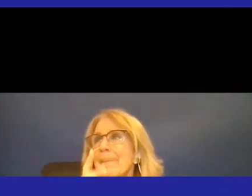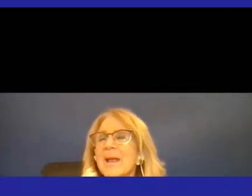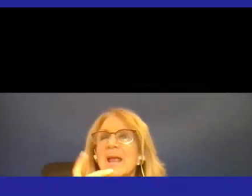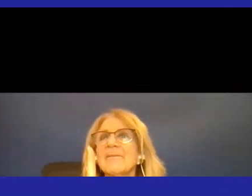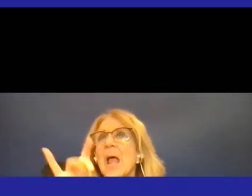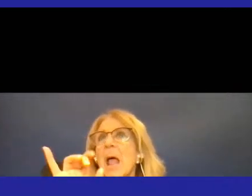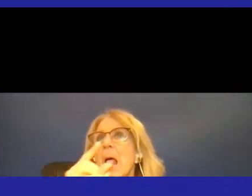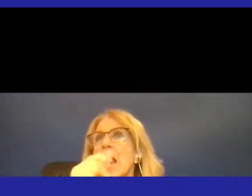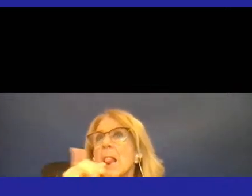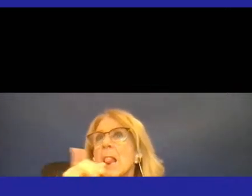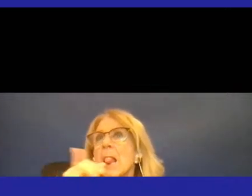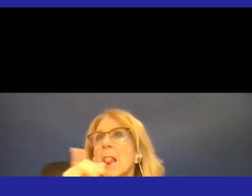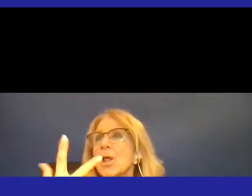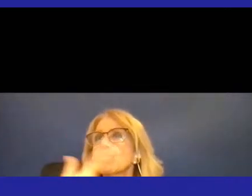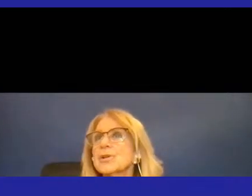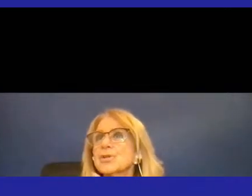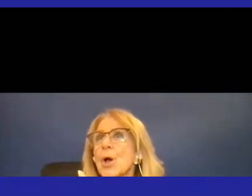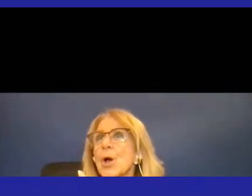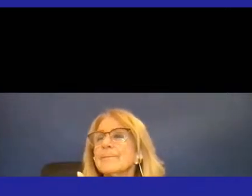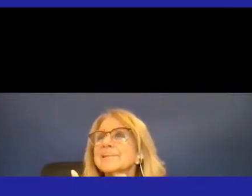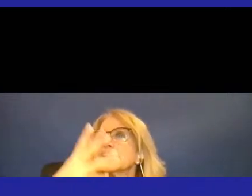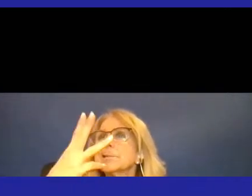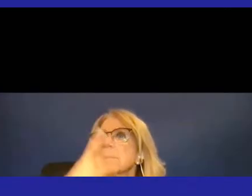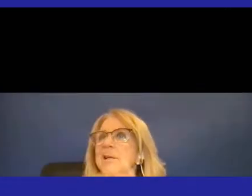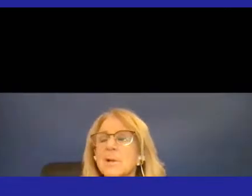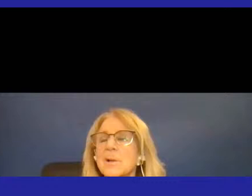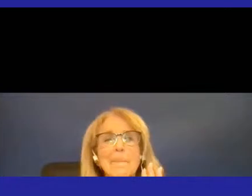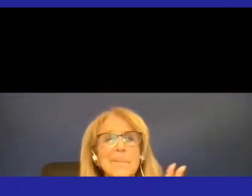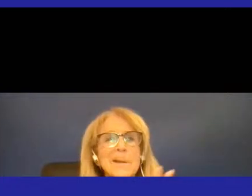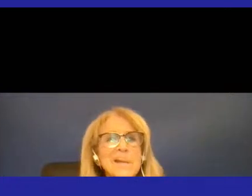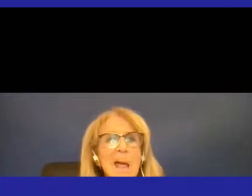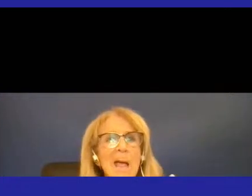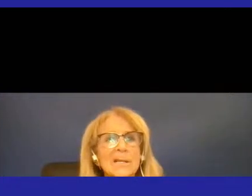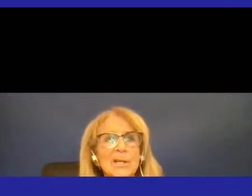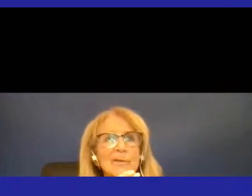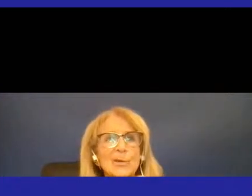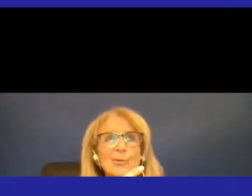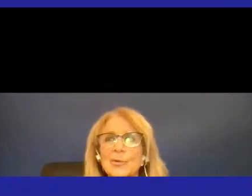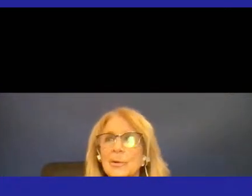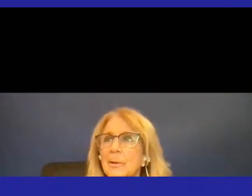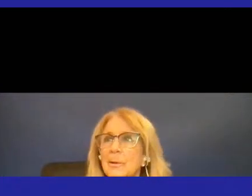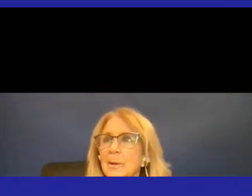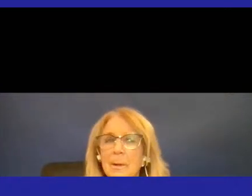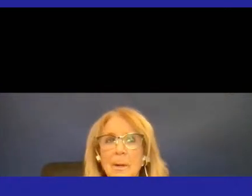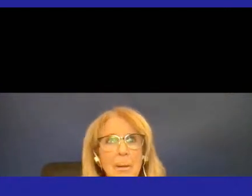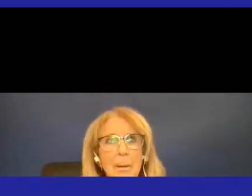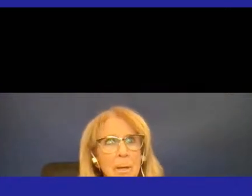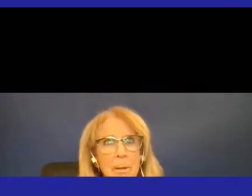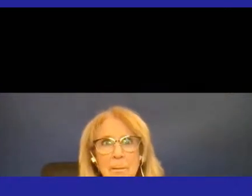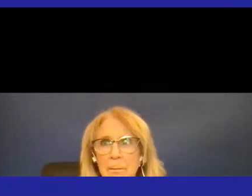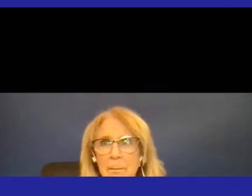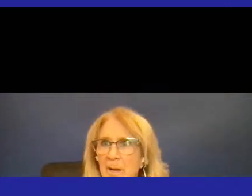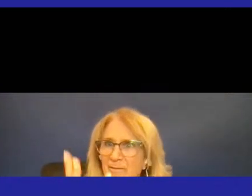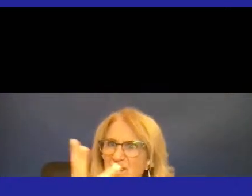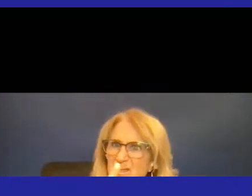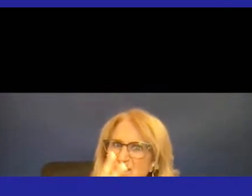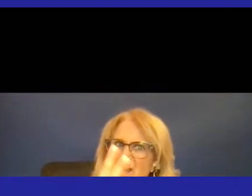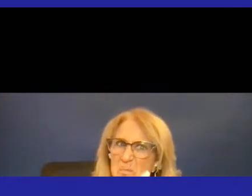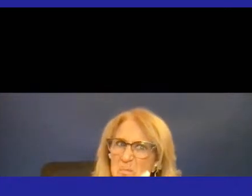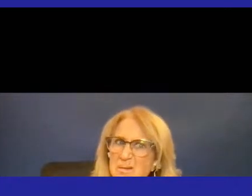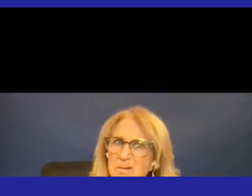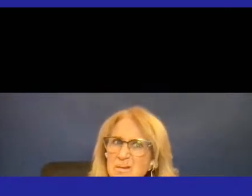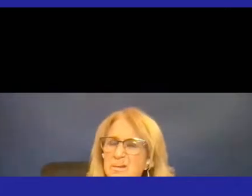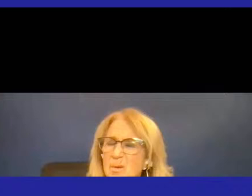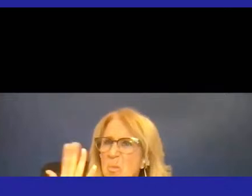months, it was considered they were active user. But if you go to your doctor once Every a 6 year, months, why right? would you? So